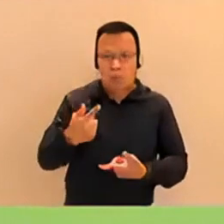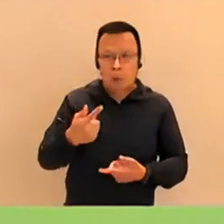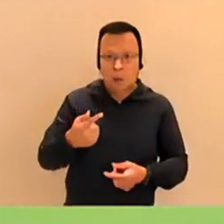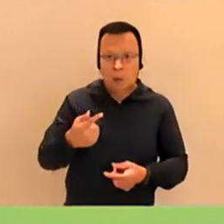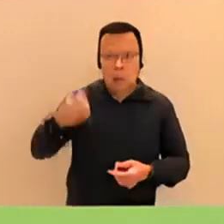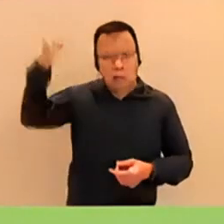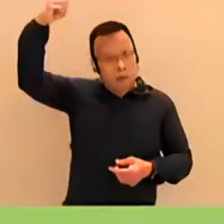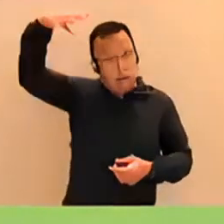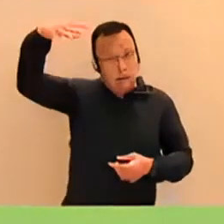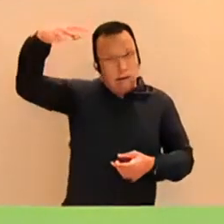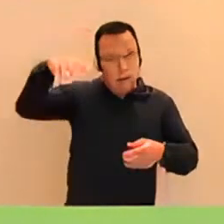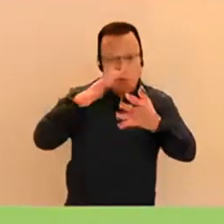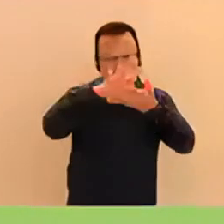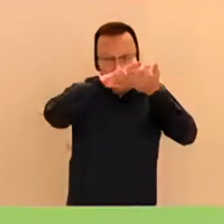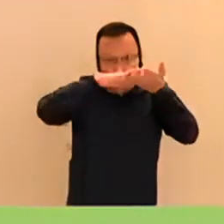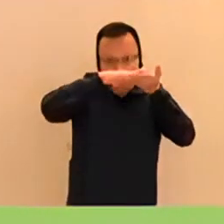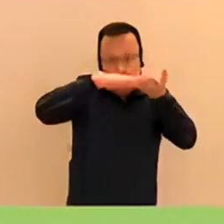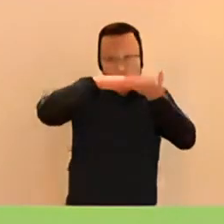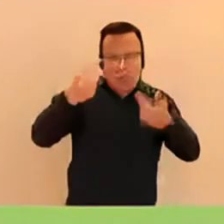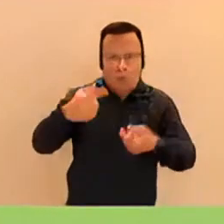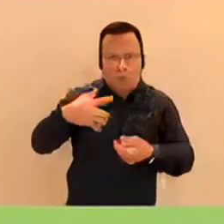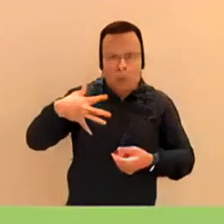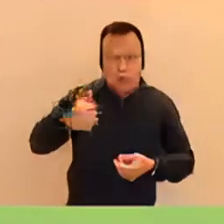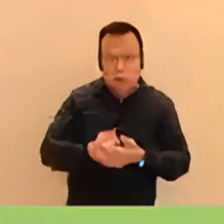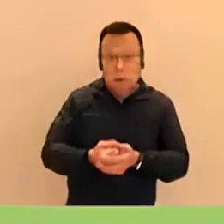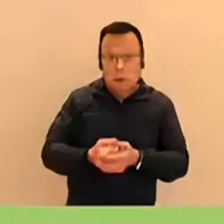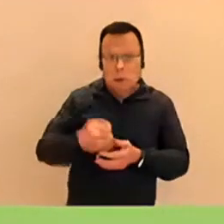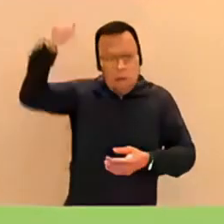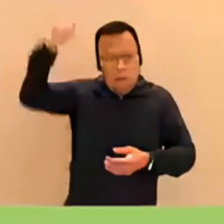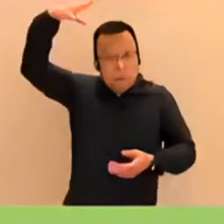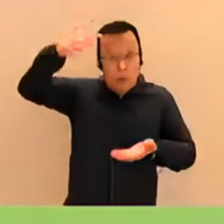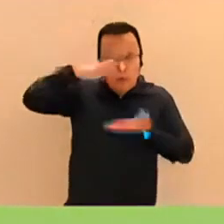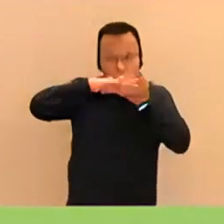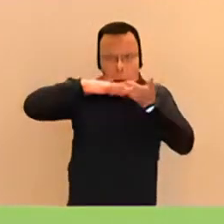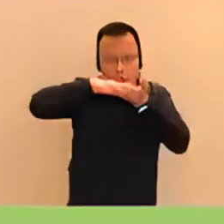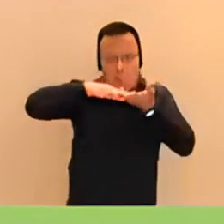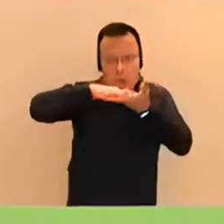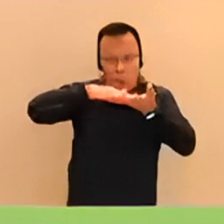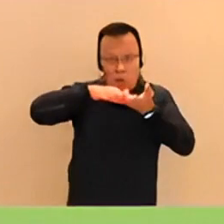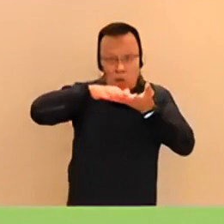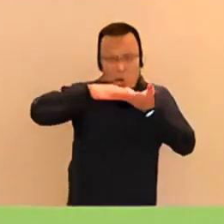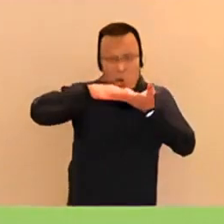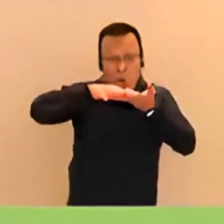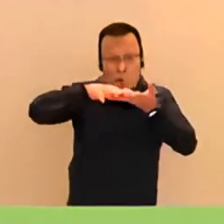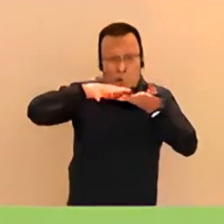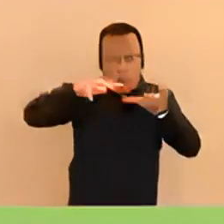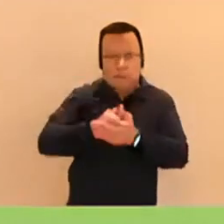panels, to harvest clean energy to support the city operation.